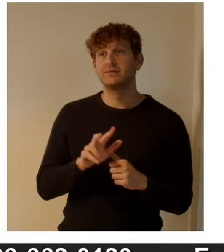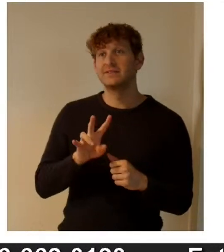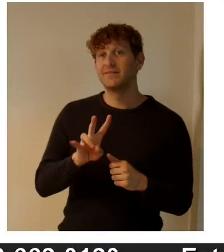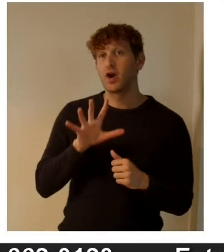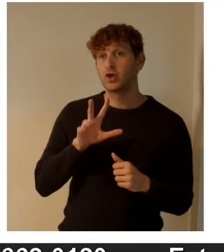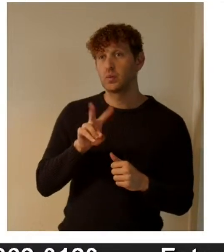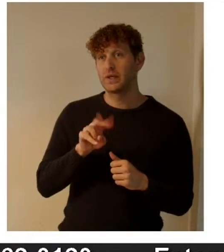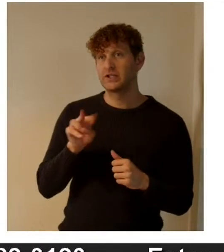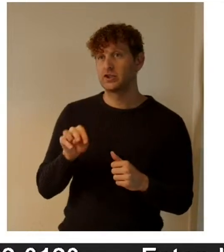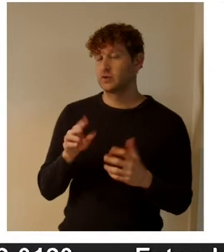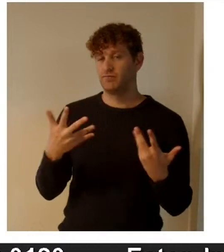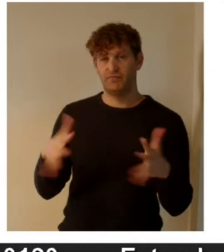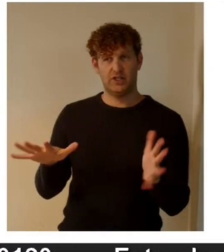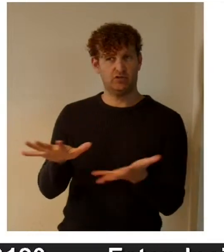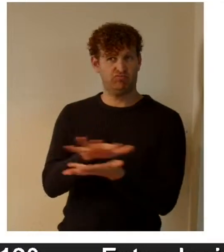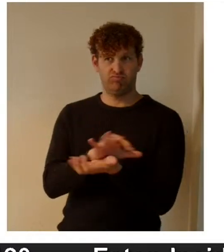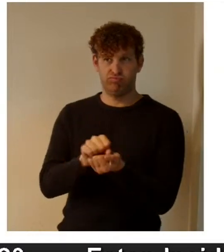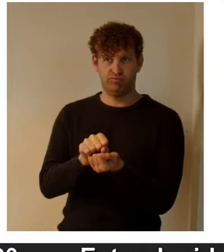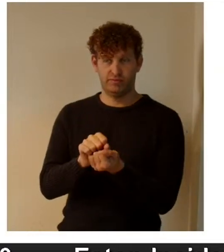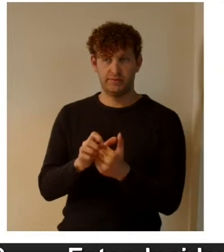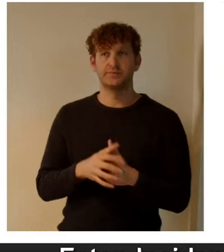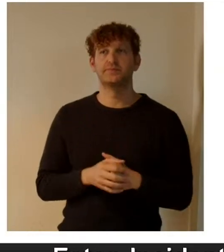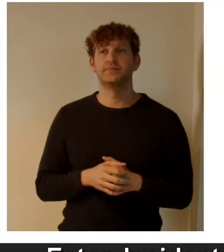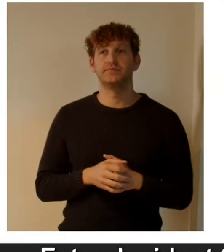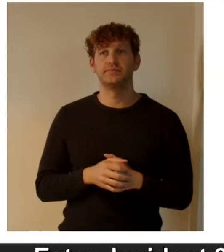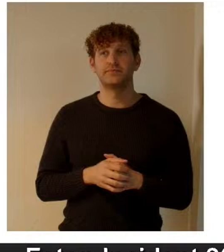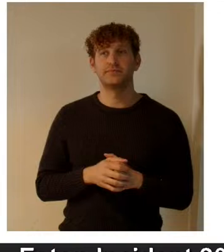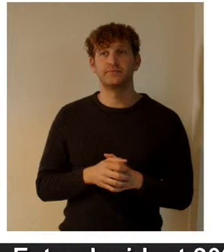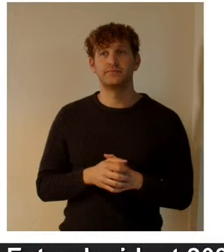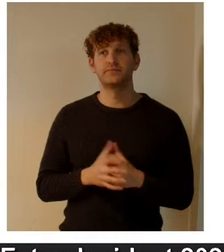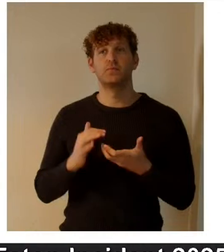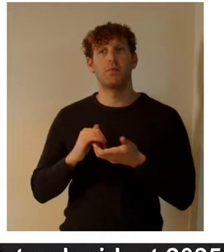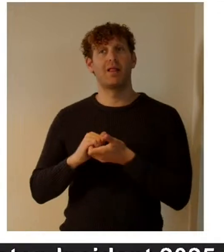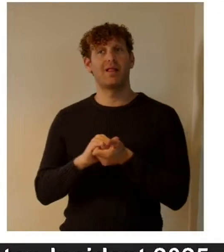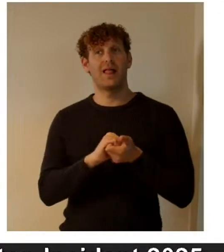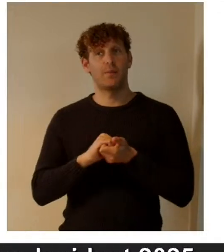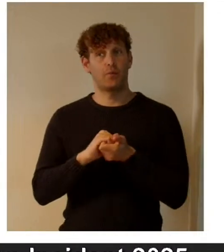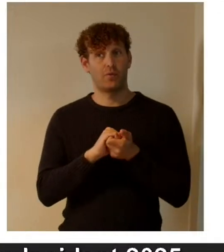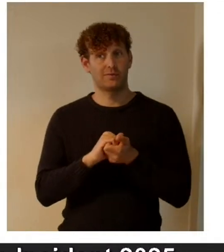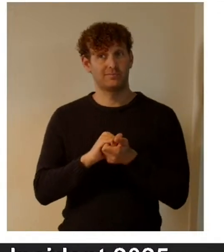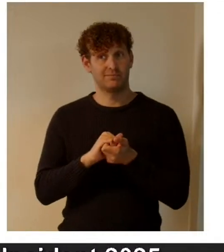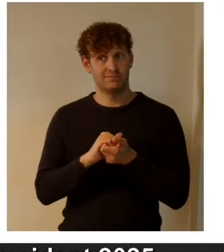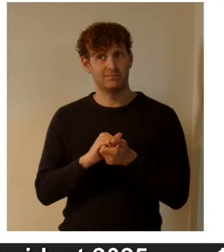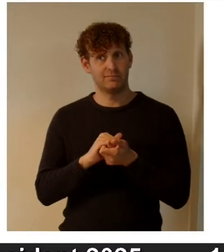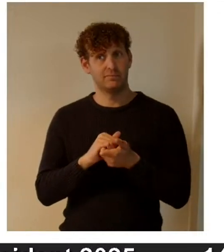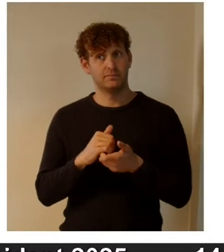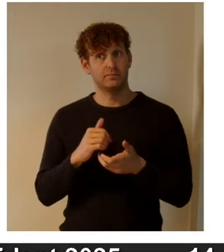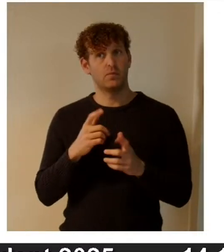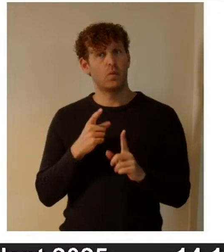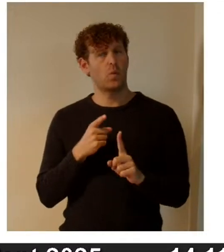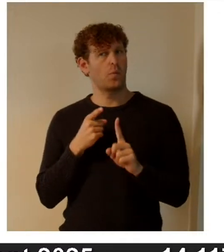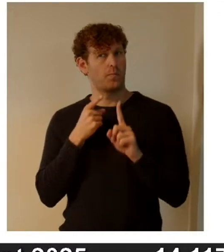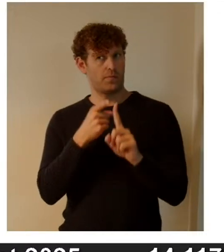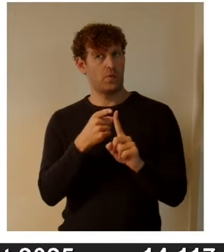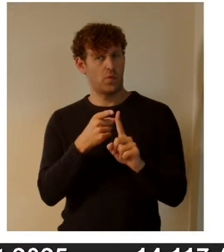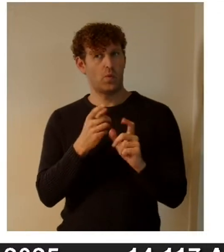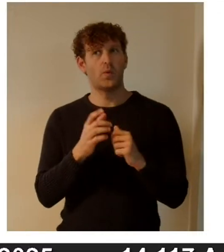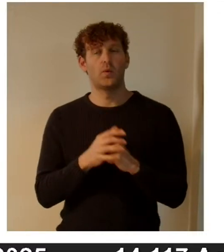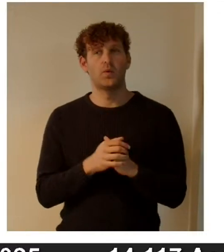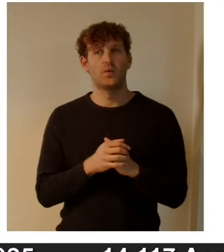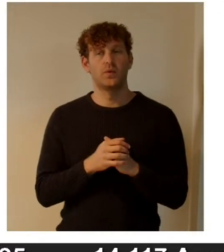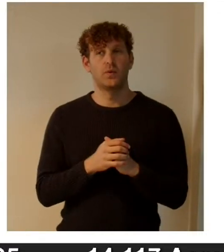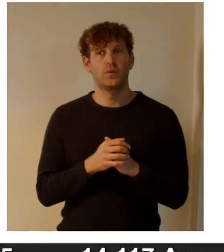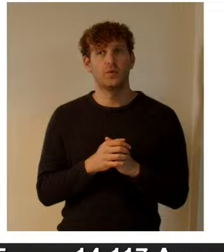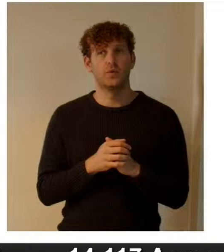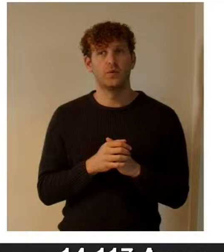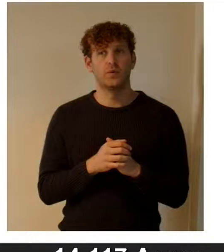destroyed. Collaboration in this all-risk mission has been beneficial to this point. We